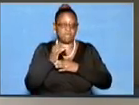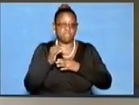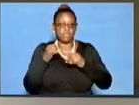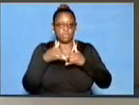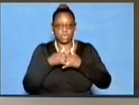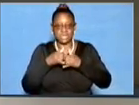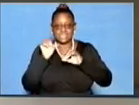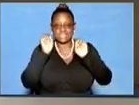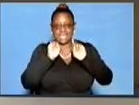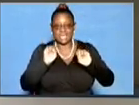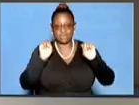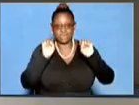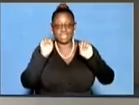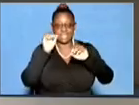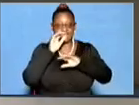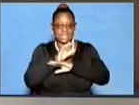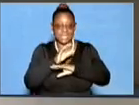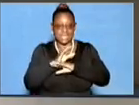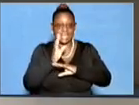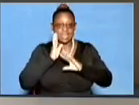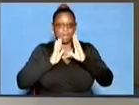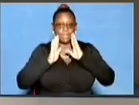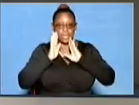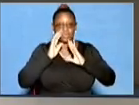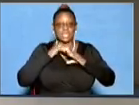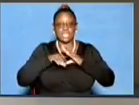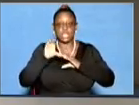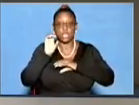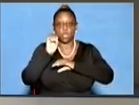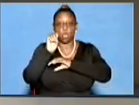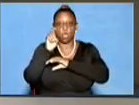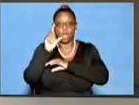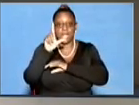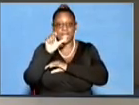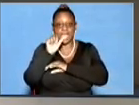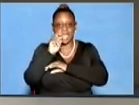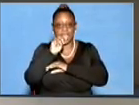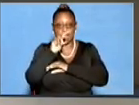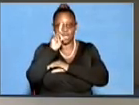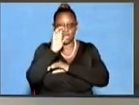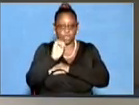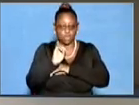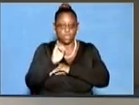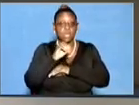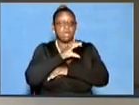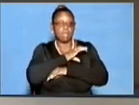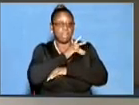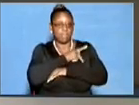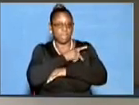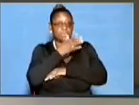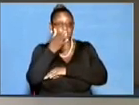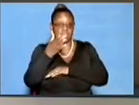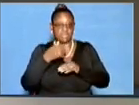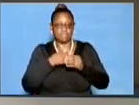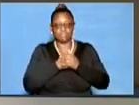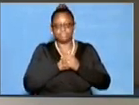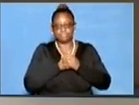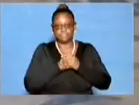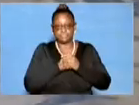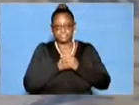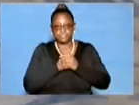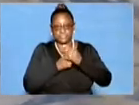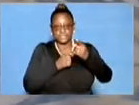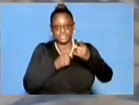award Saturday night during a gala banquet in Orlando, Florida. Our Carla Palmer was there.